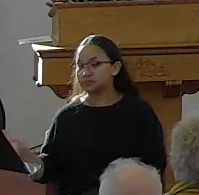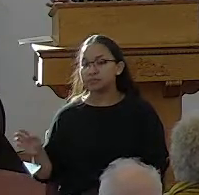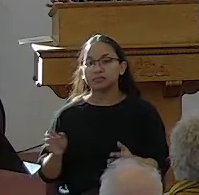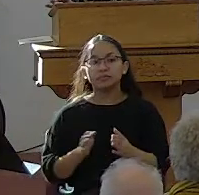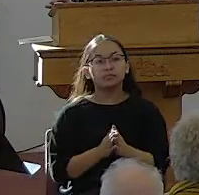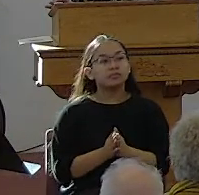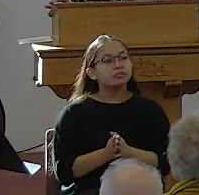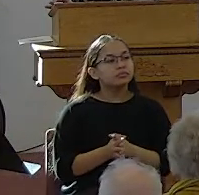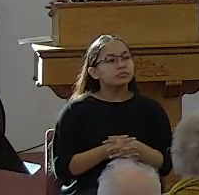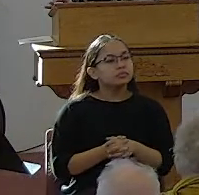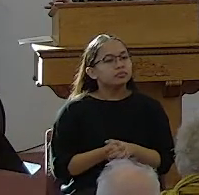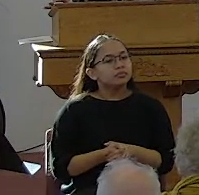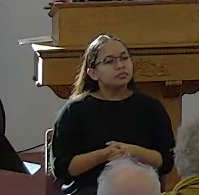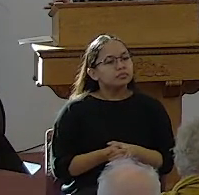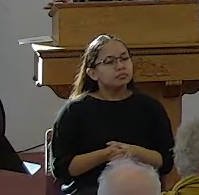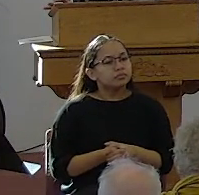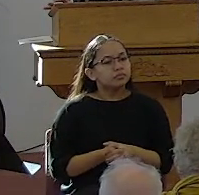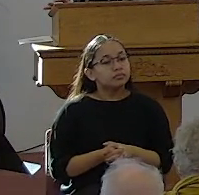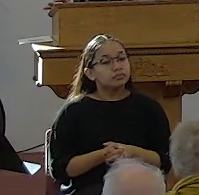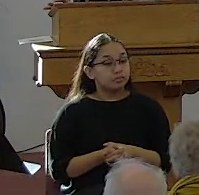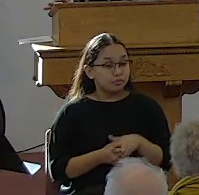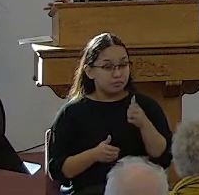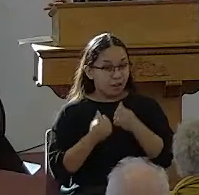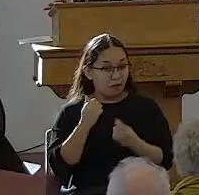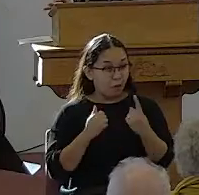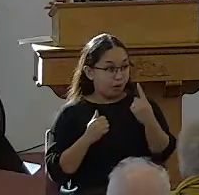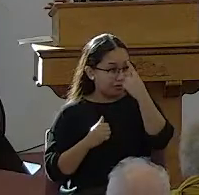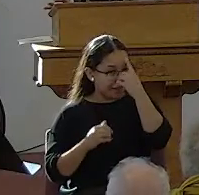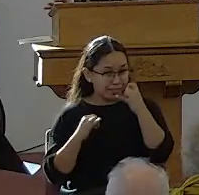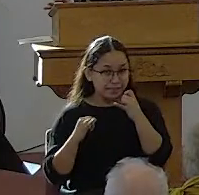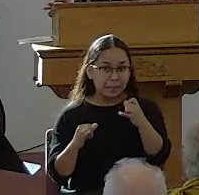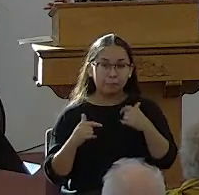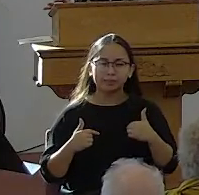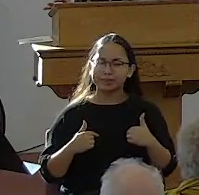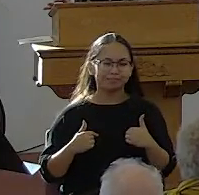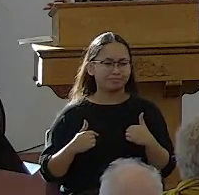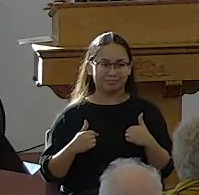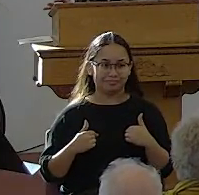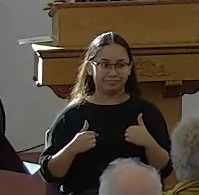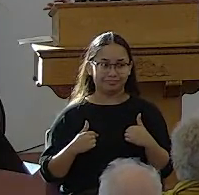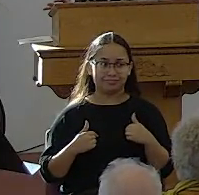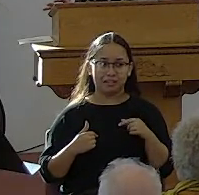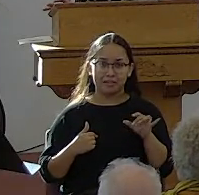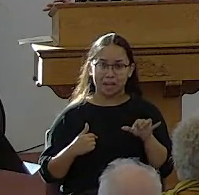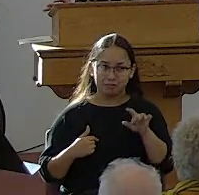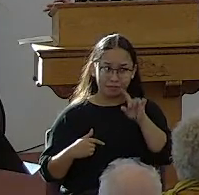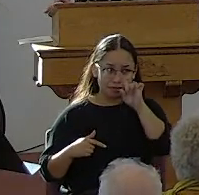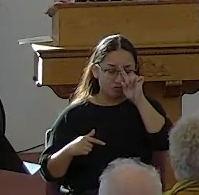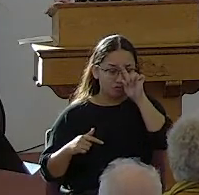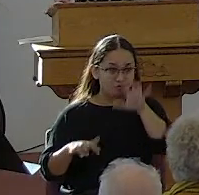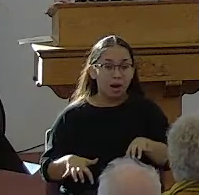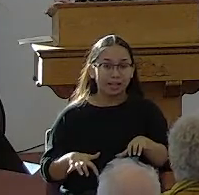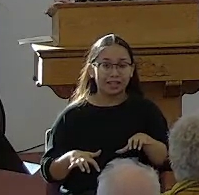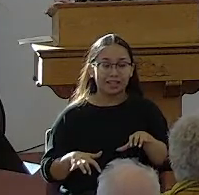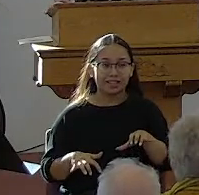Not everyone thinks the same way that I do. And while this was shocking news at one point in my